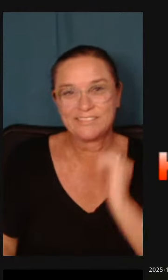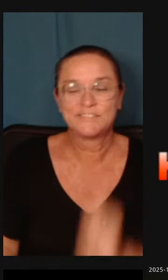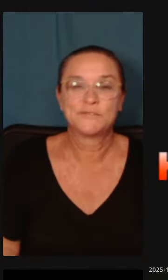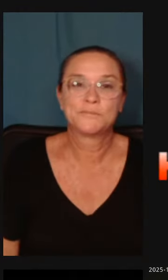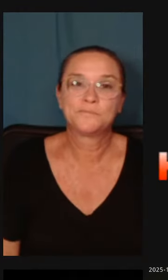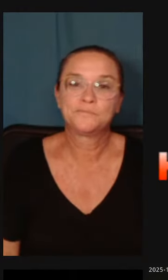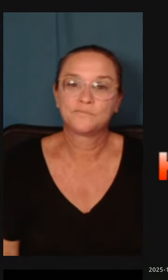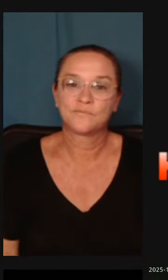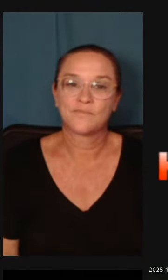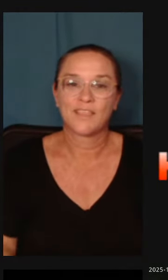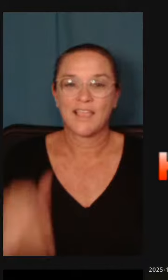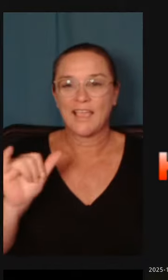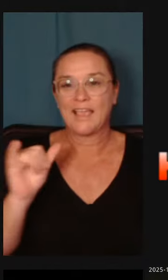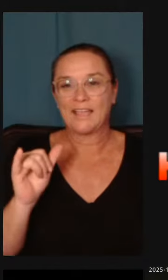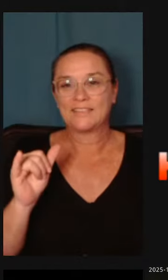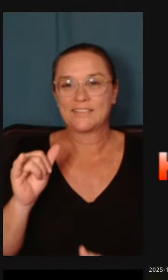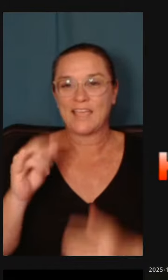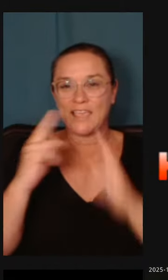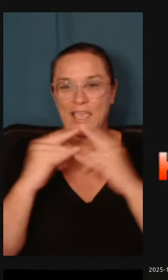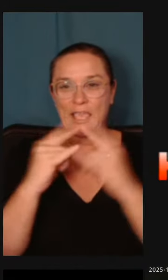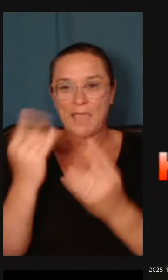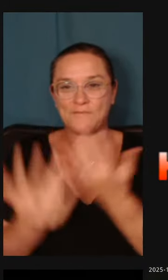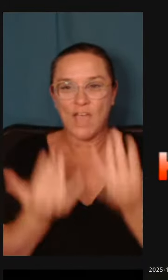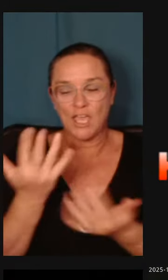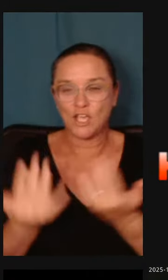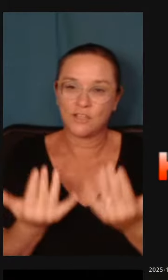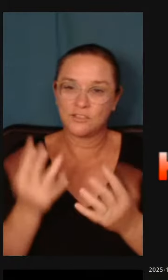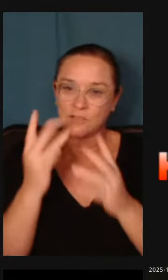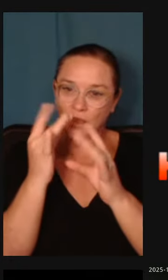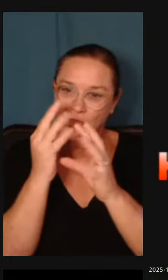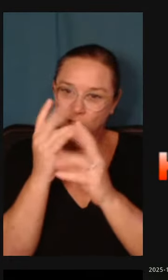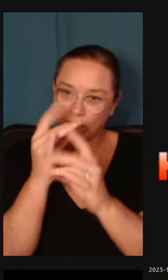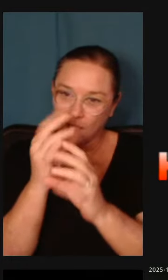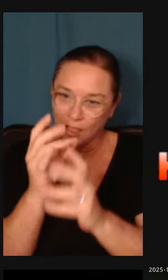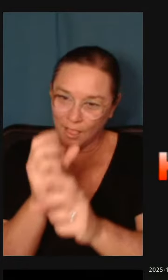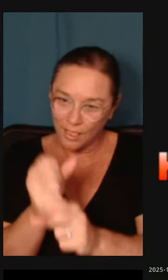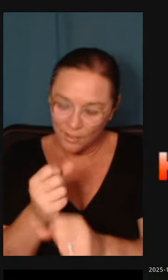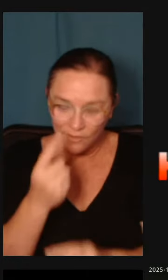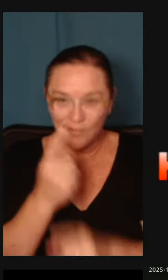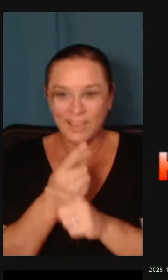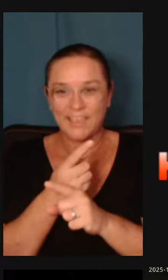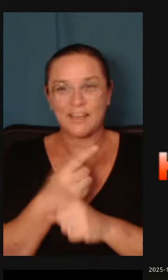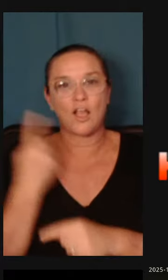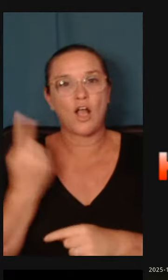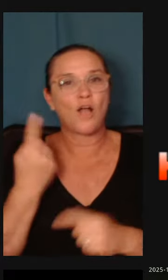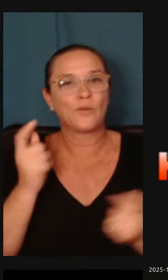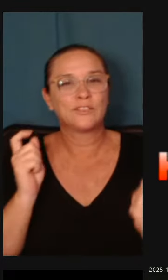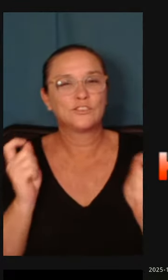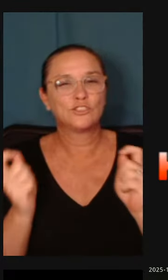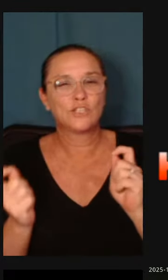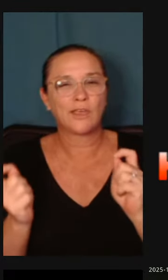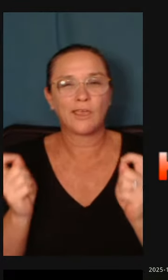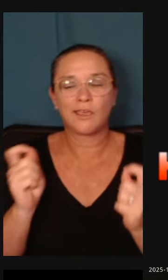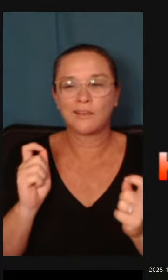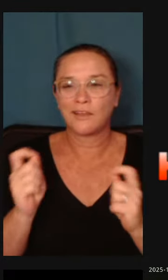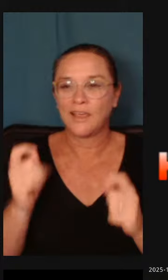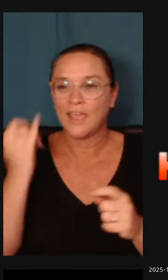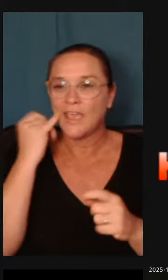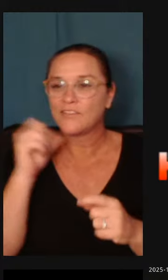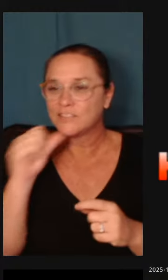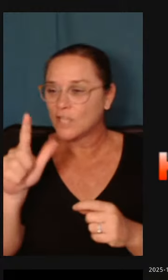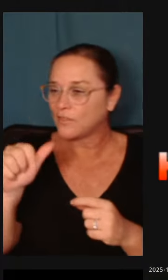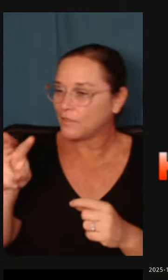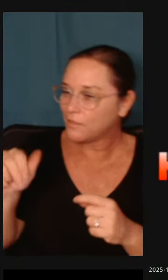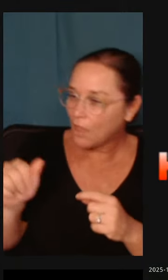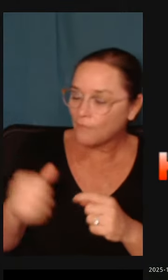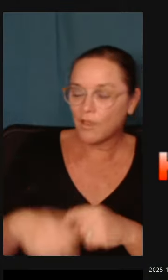It's like a campfire, right? It is easy to get lost in there. Right. It's always shifting. If not the lava or the spatter itself, the